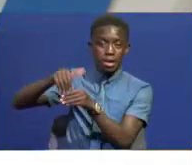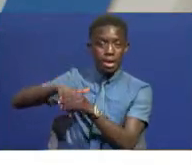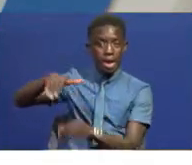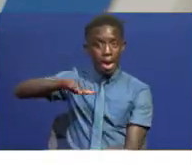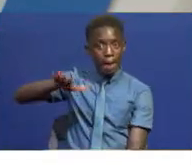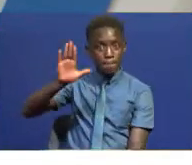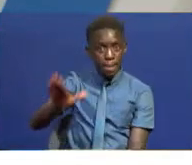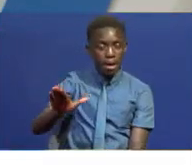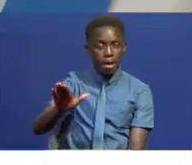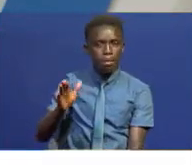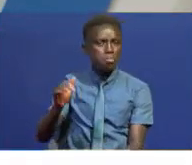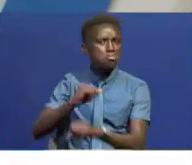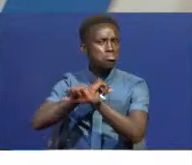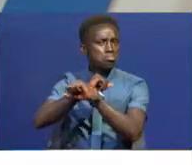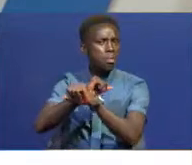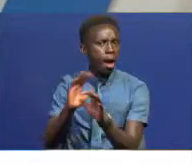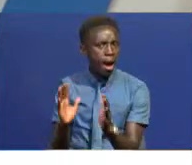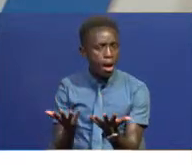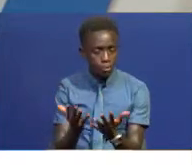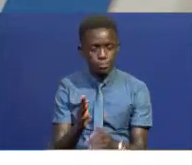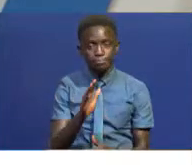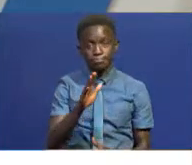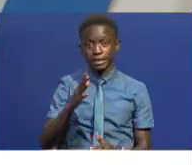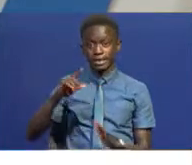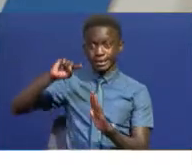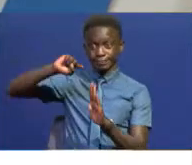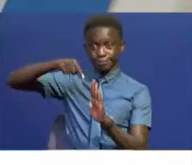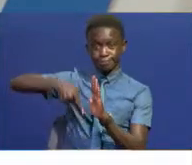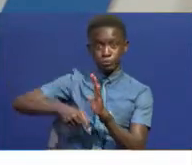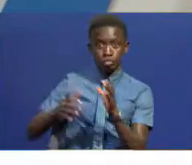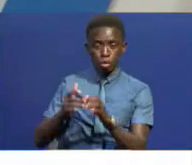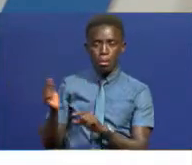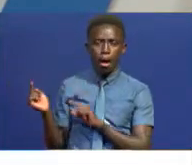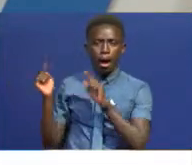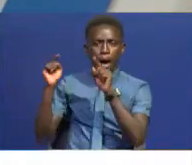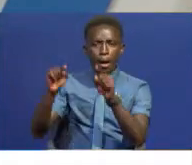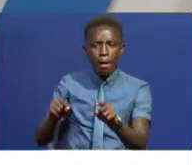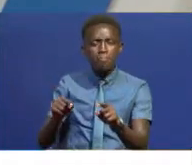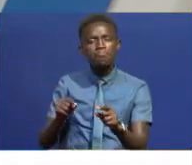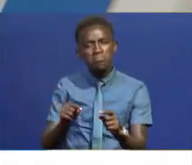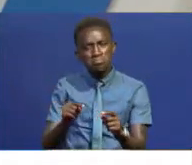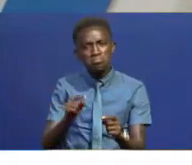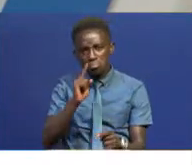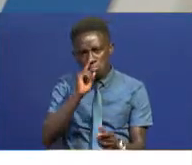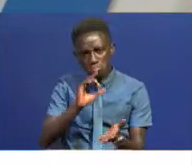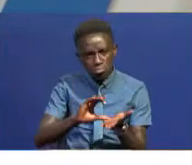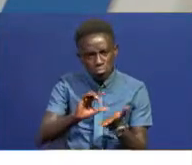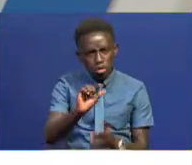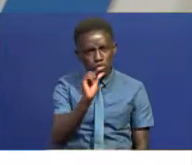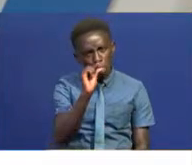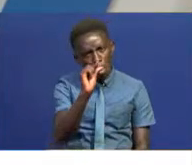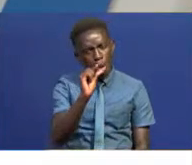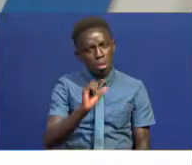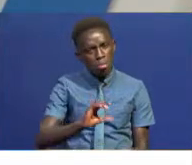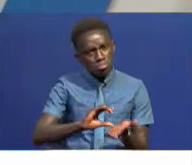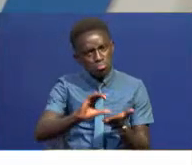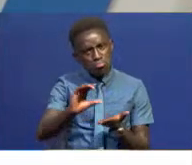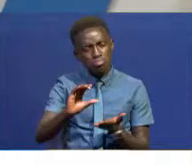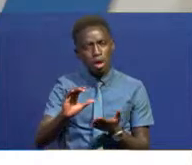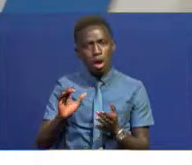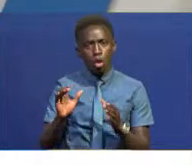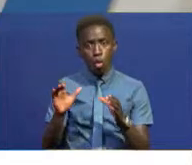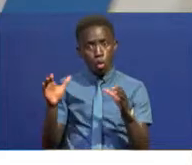that? These miners come to the community, they give them small token, the community owns